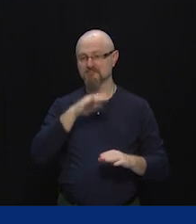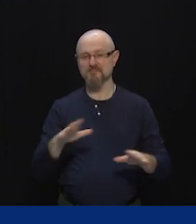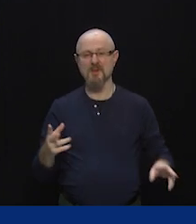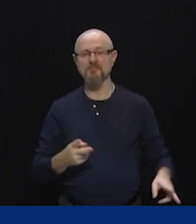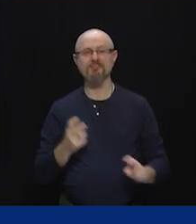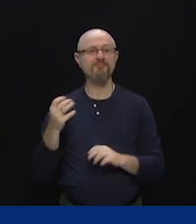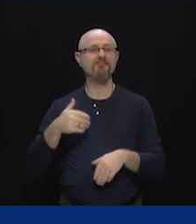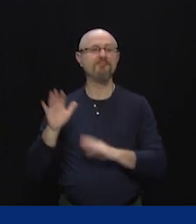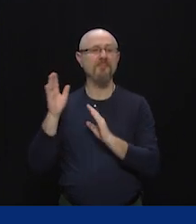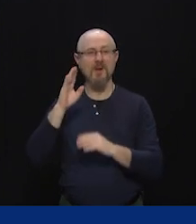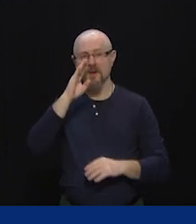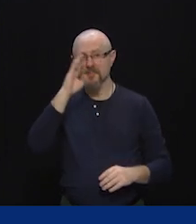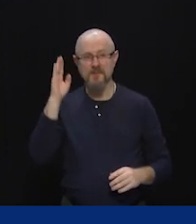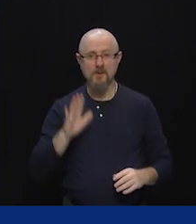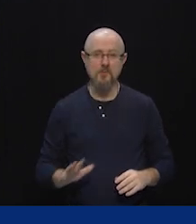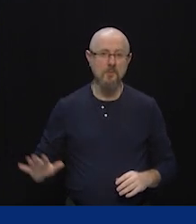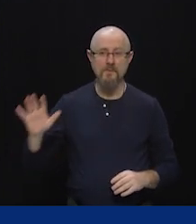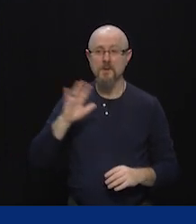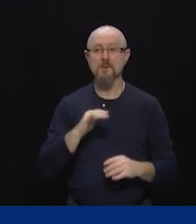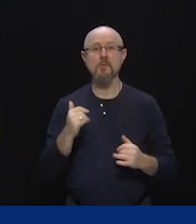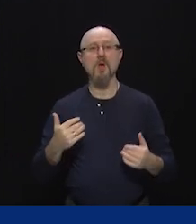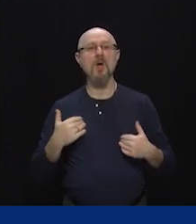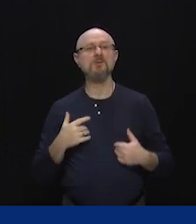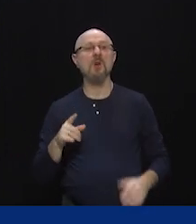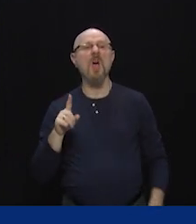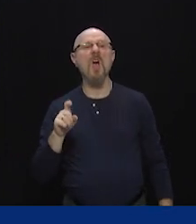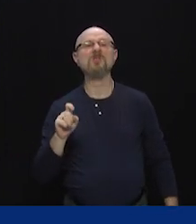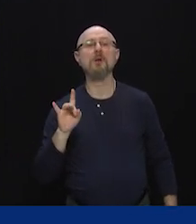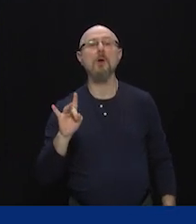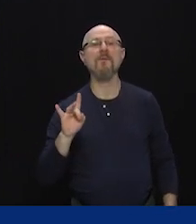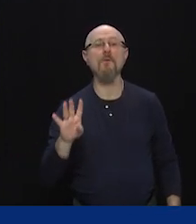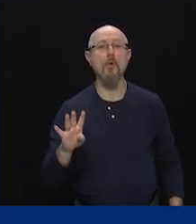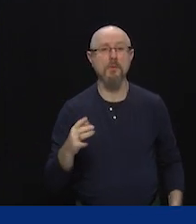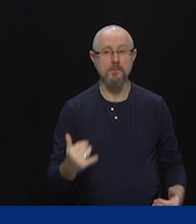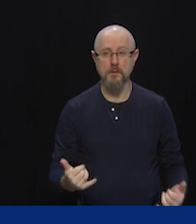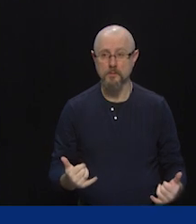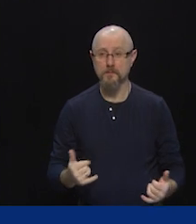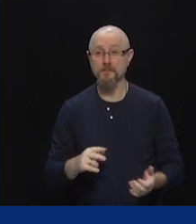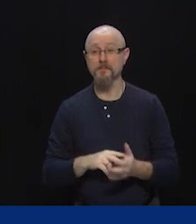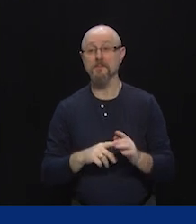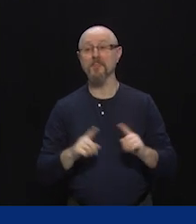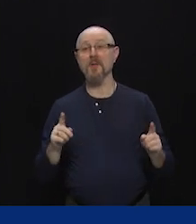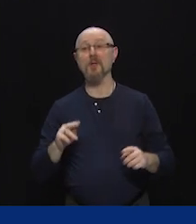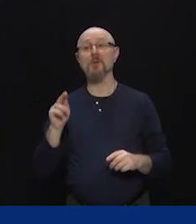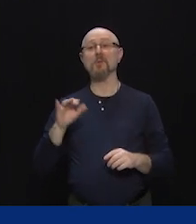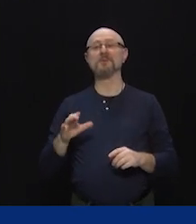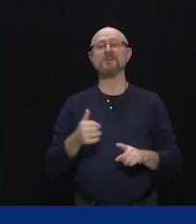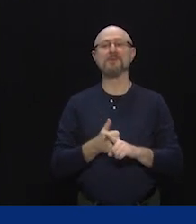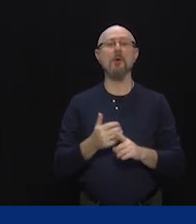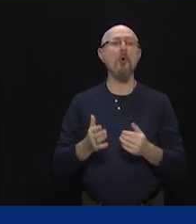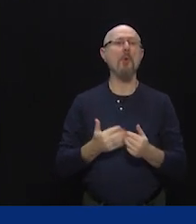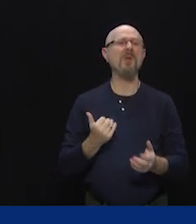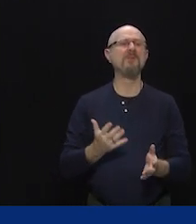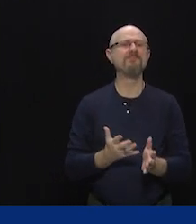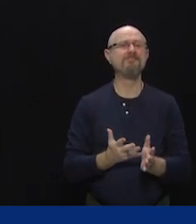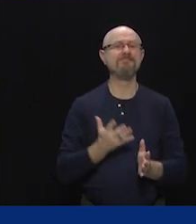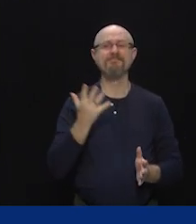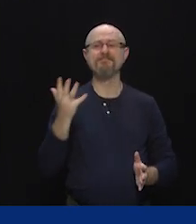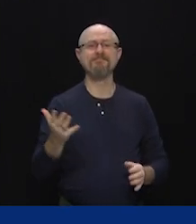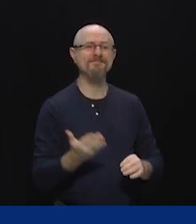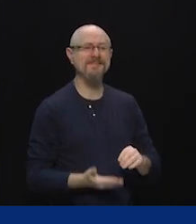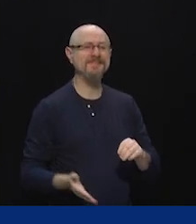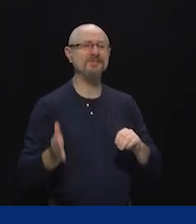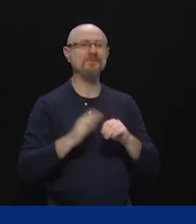up 2.5-fold, but New York City has gone up nearly 5-fold up to the week of